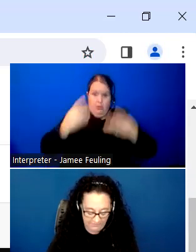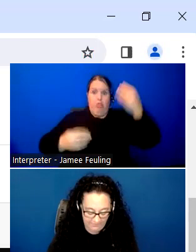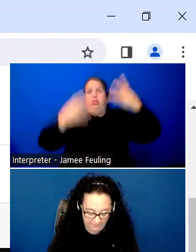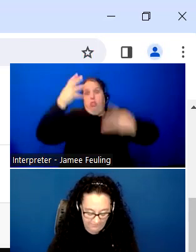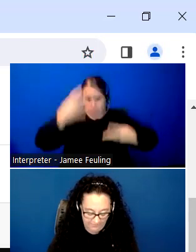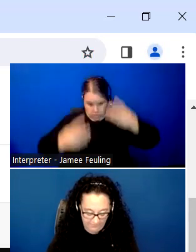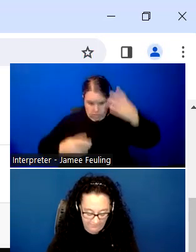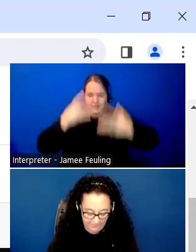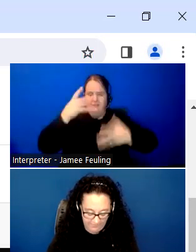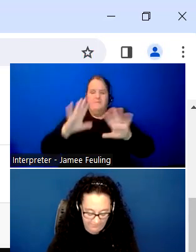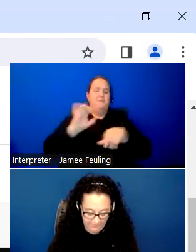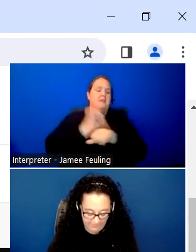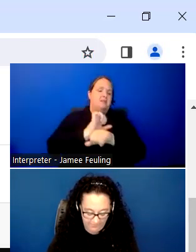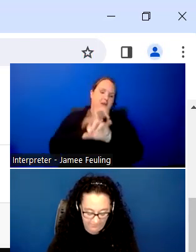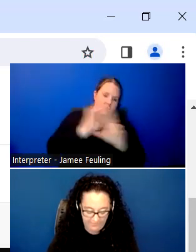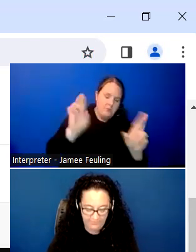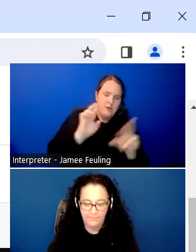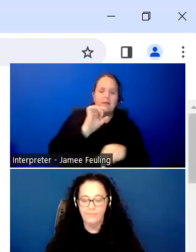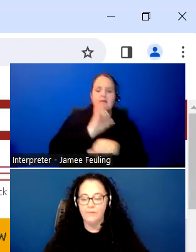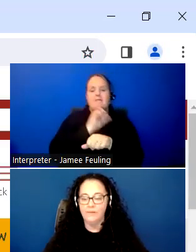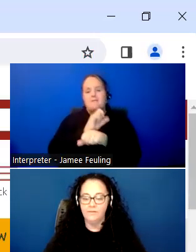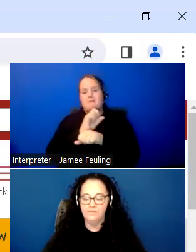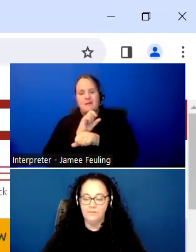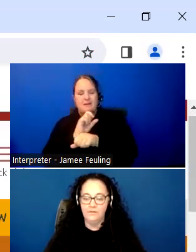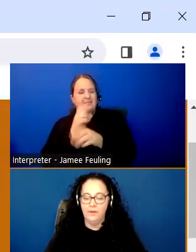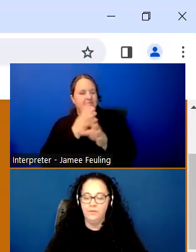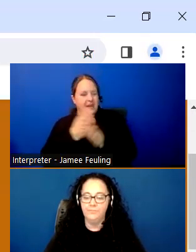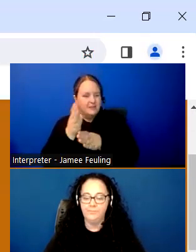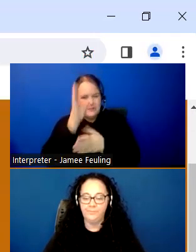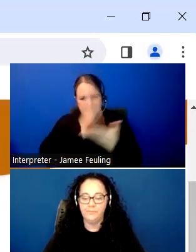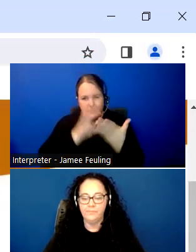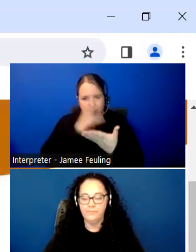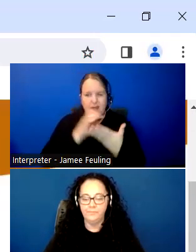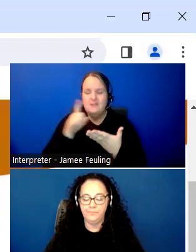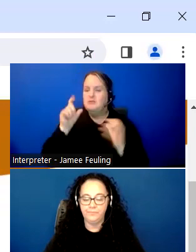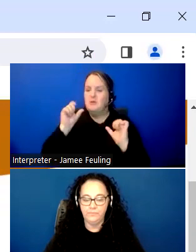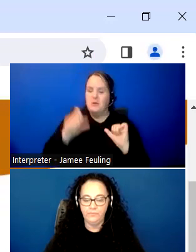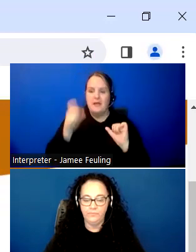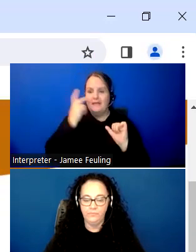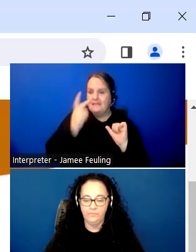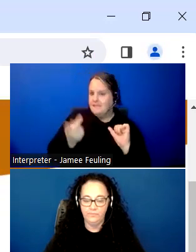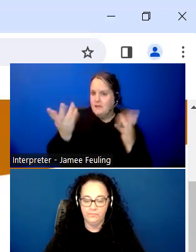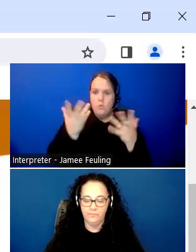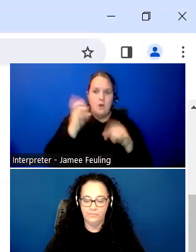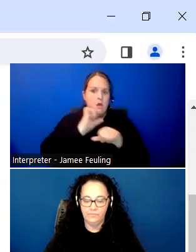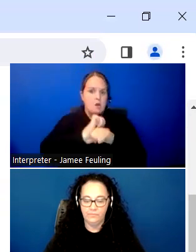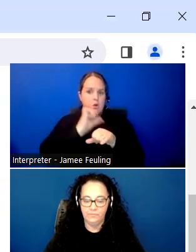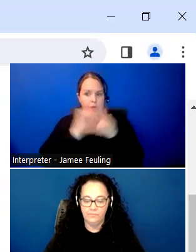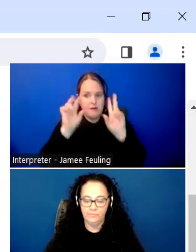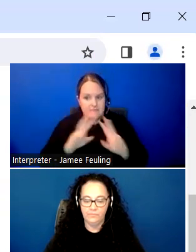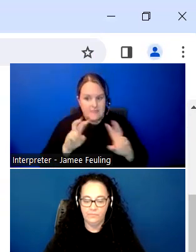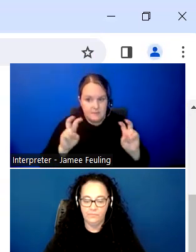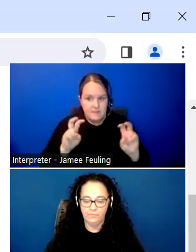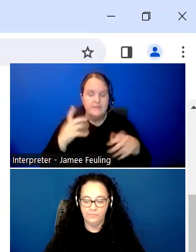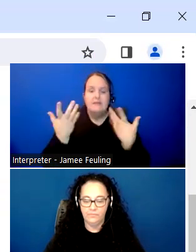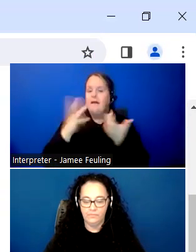Here's job readiness, career major exploration. So like you can, look here, what are the career assessments, how